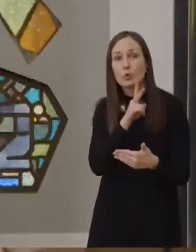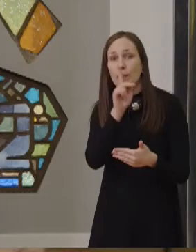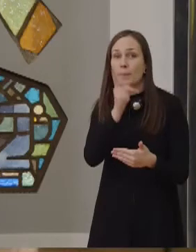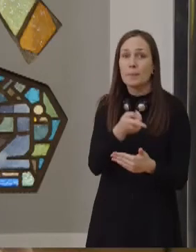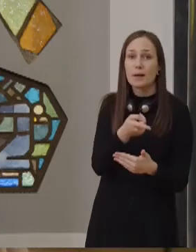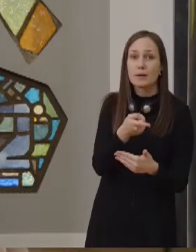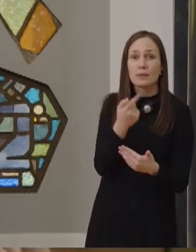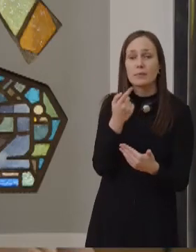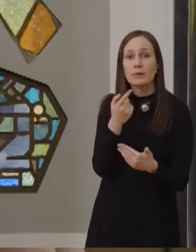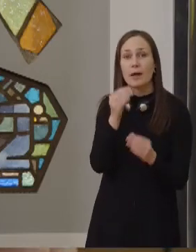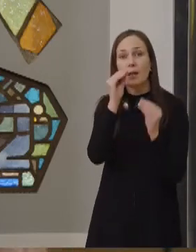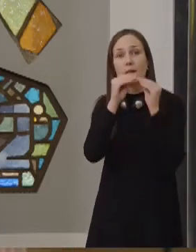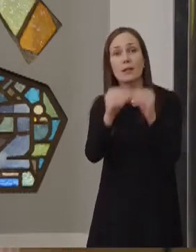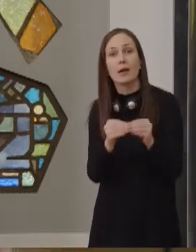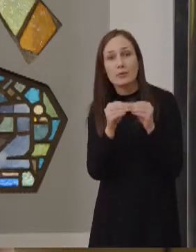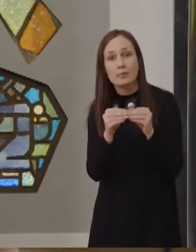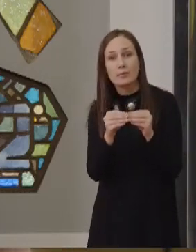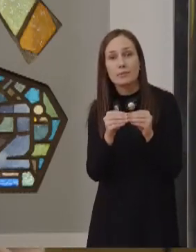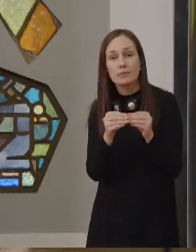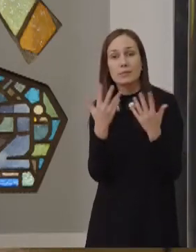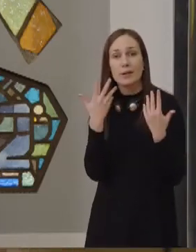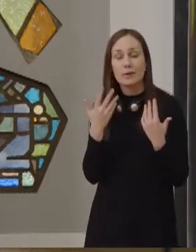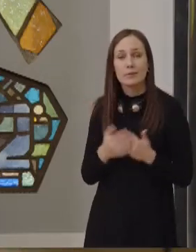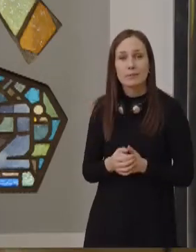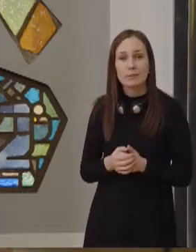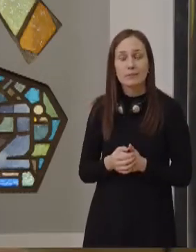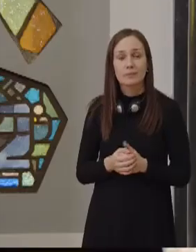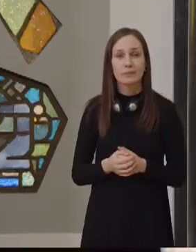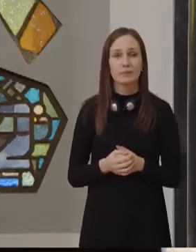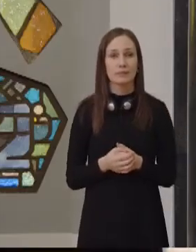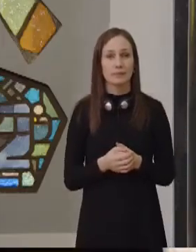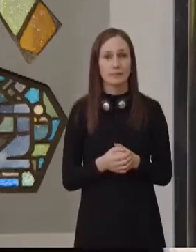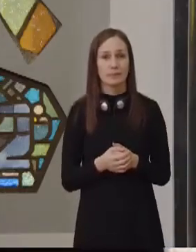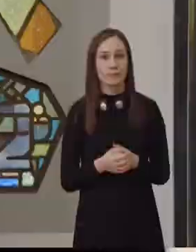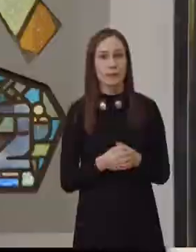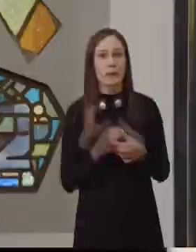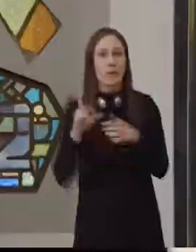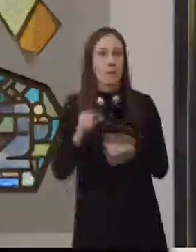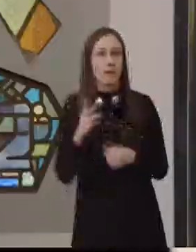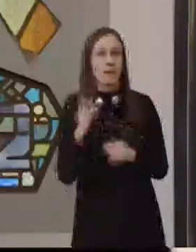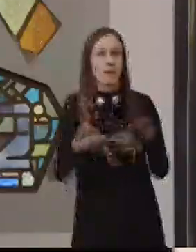Soon. Does soon mean a month, a year, or 10 years?